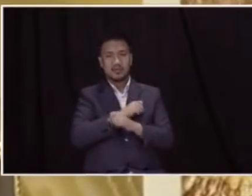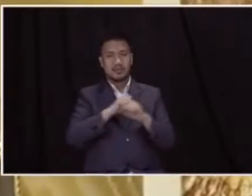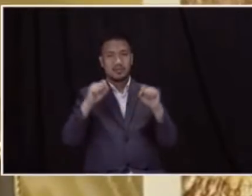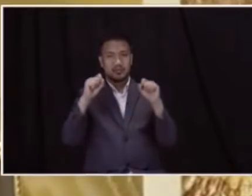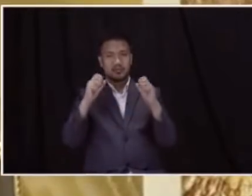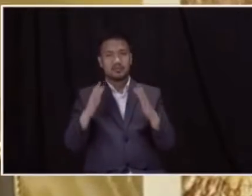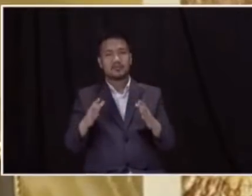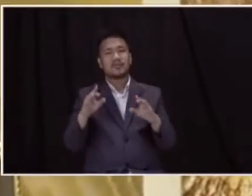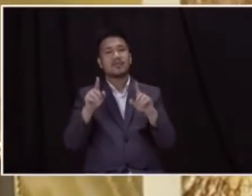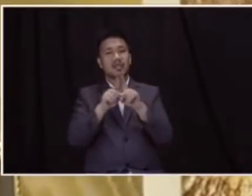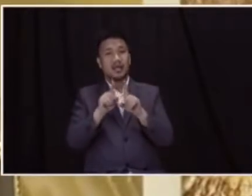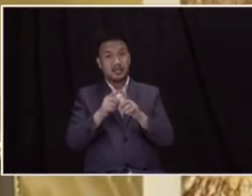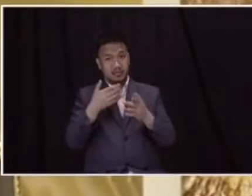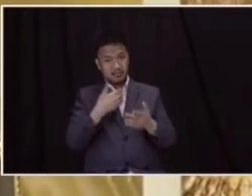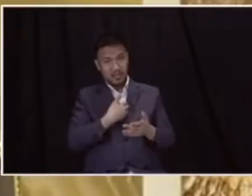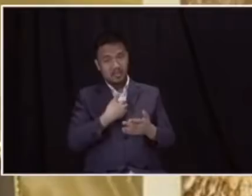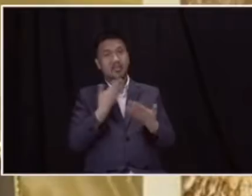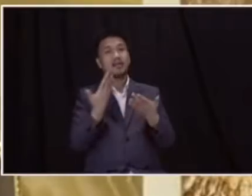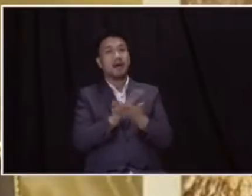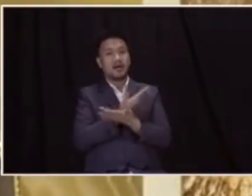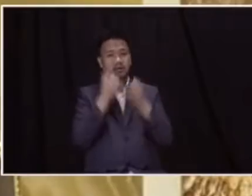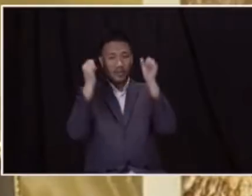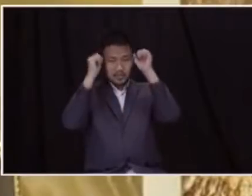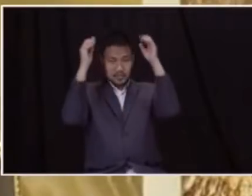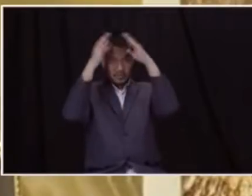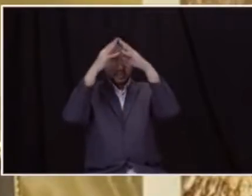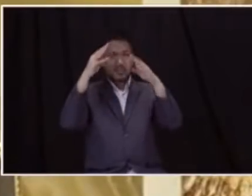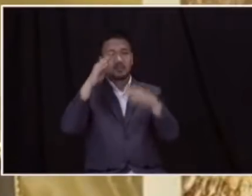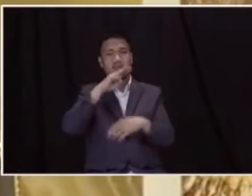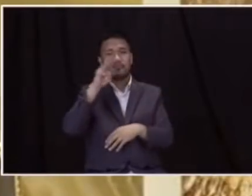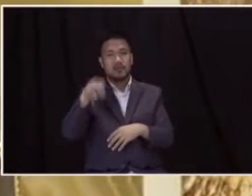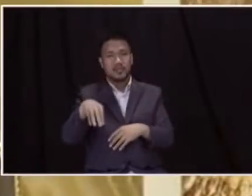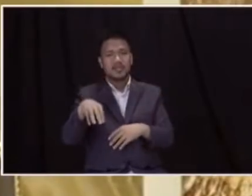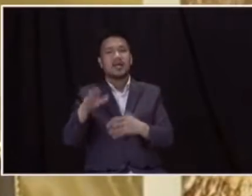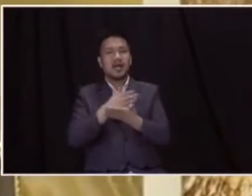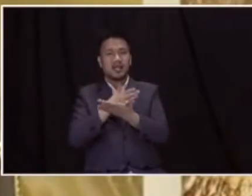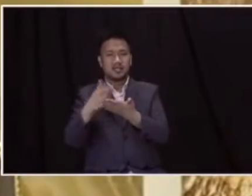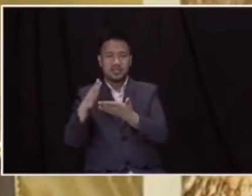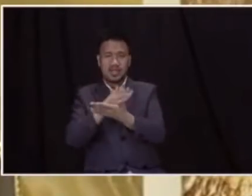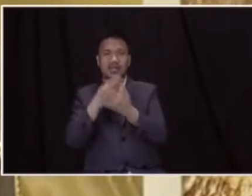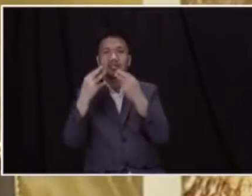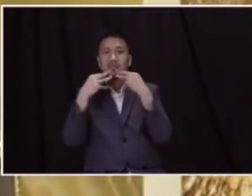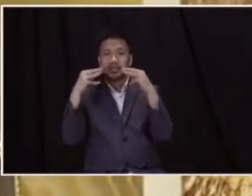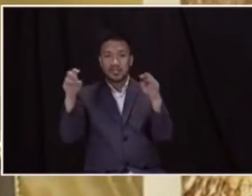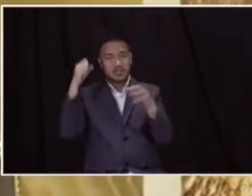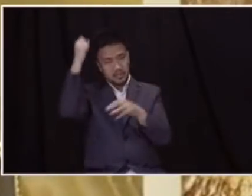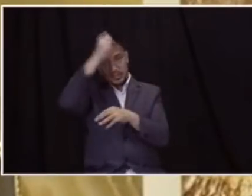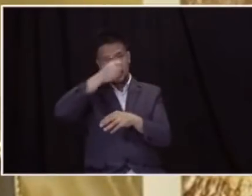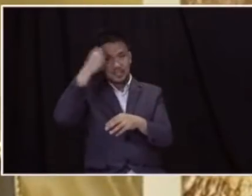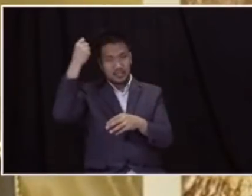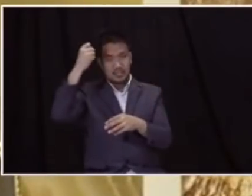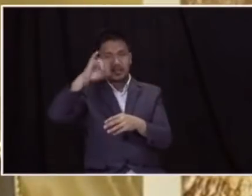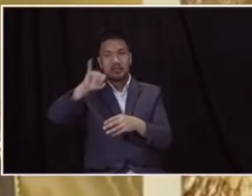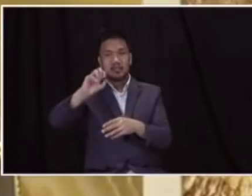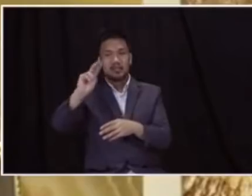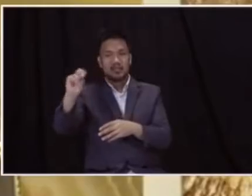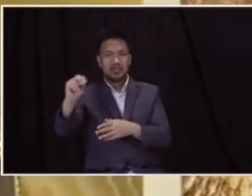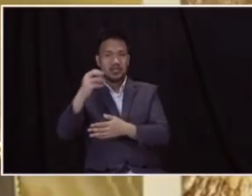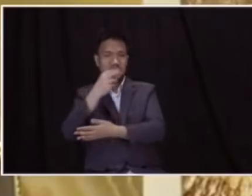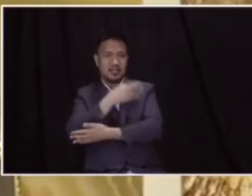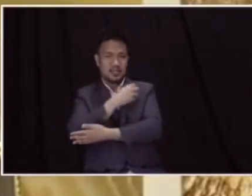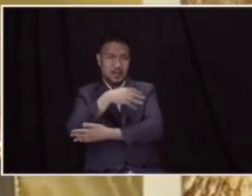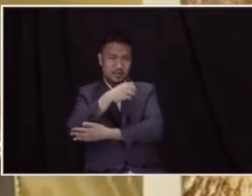installed Archbishop of Manila, I share in the mission of Saint John the Baptist as Christ's